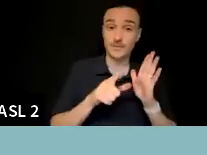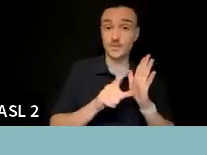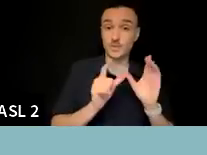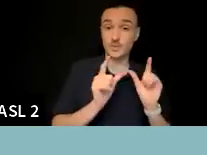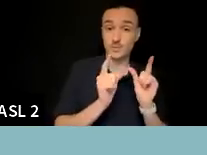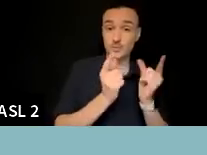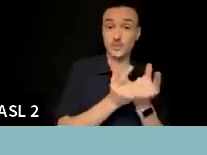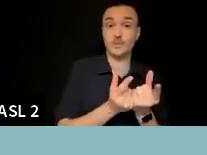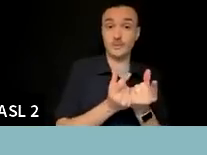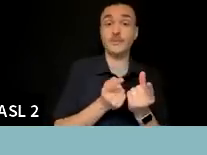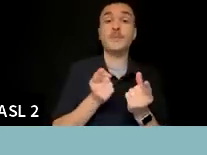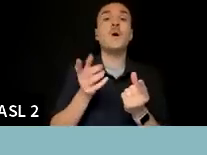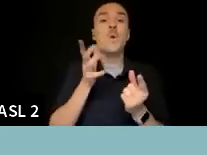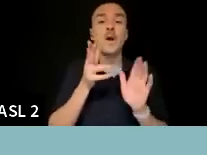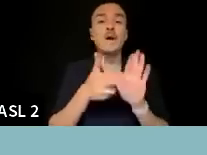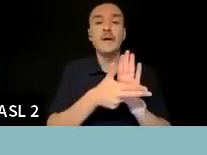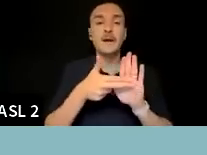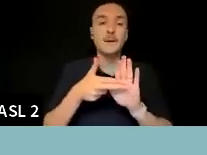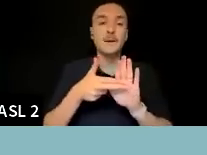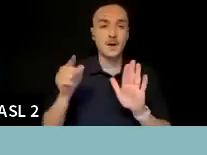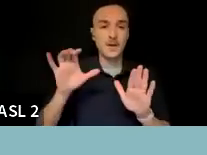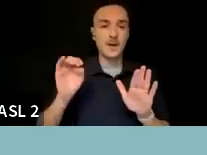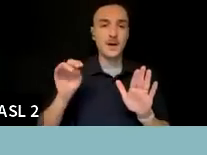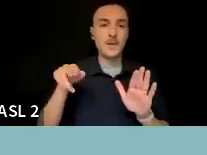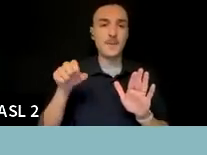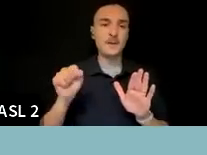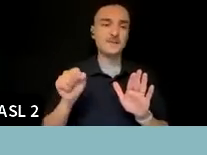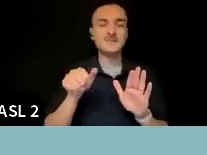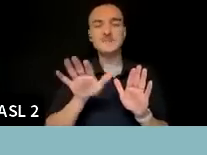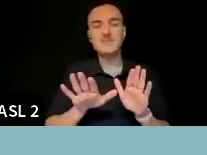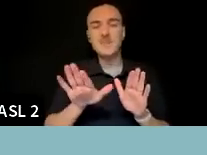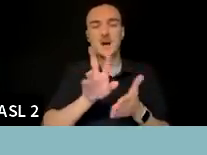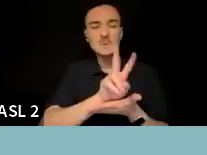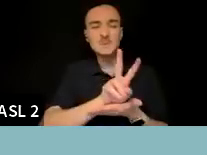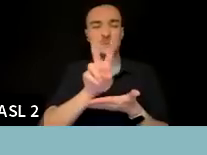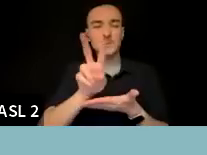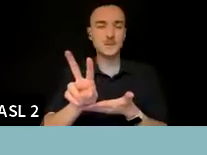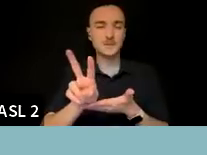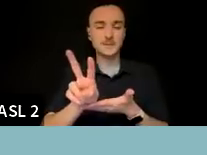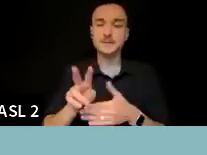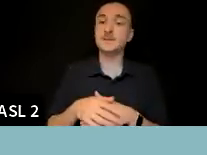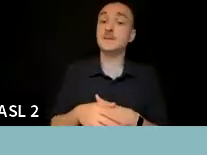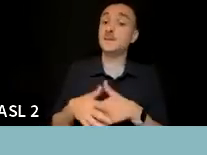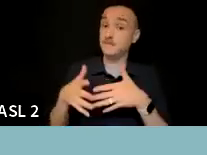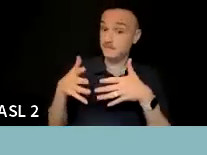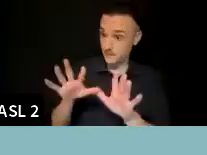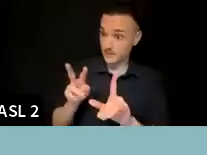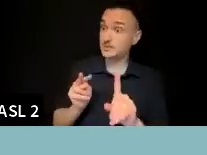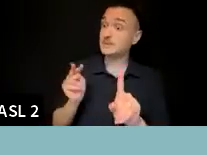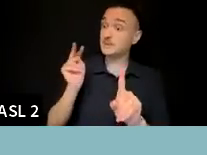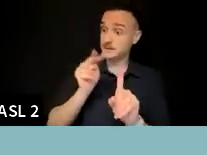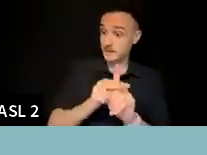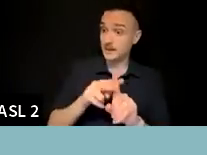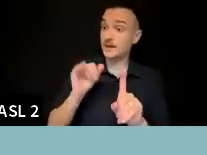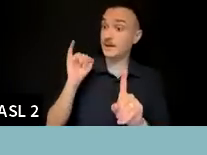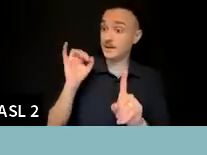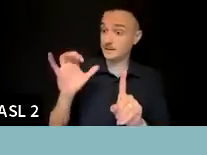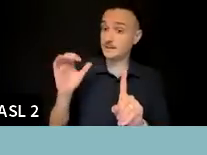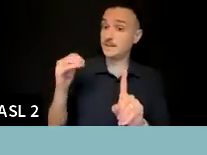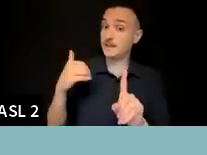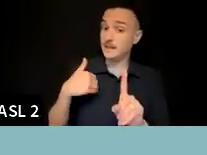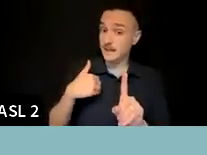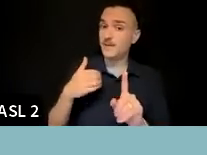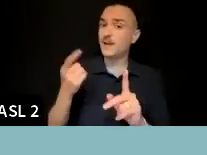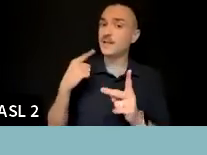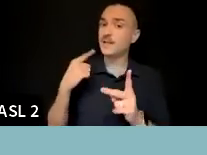Commons status in about 2 weeks. So now your application has been assigned. At this point, it's going to proceed through a